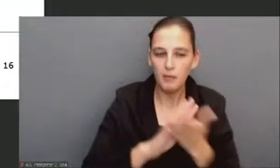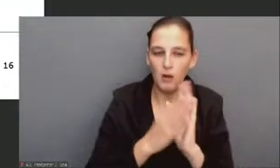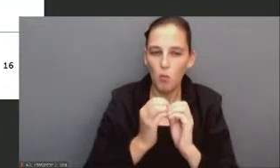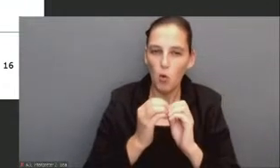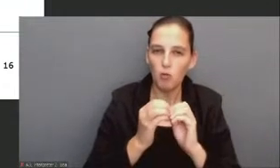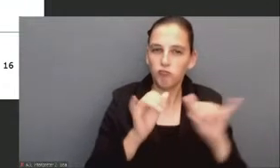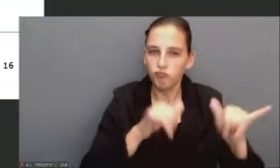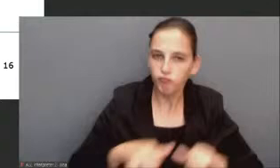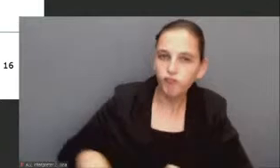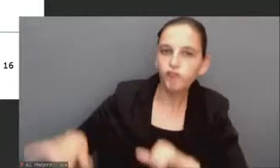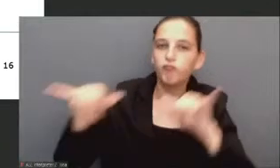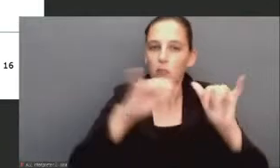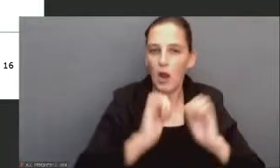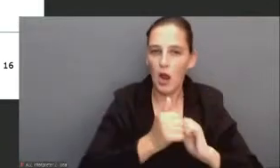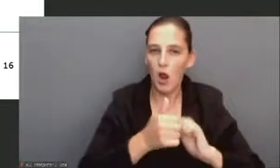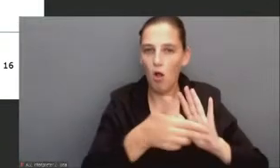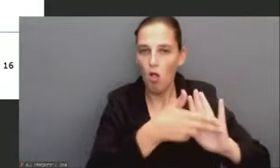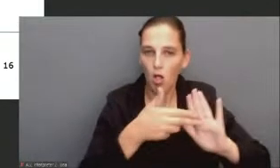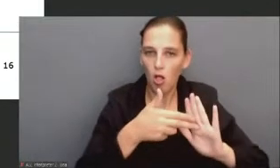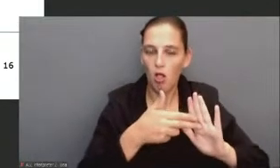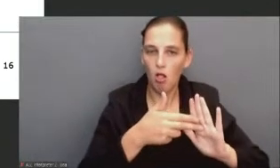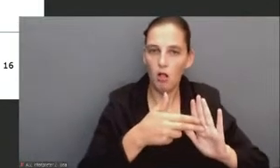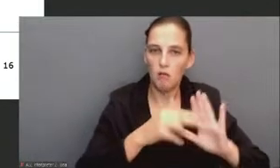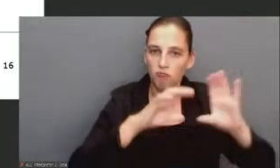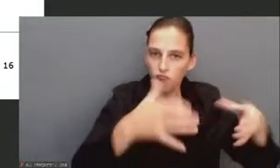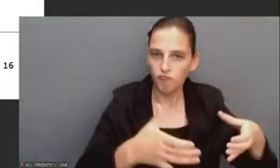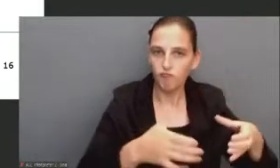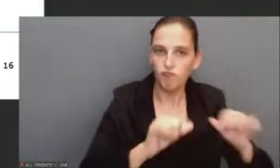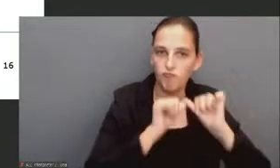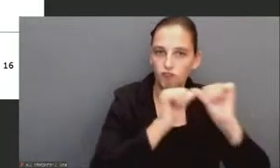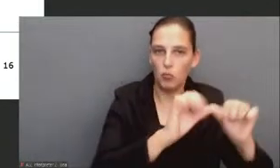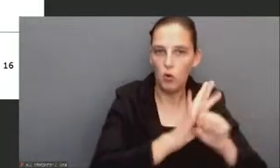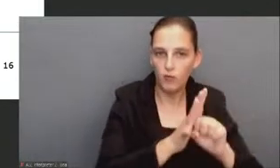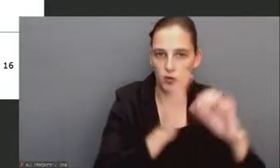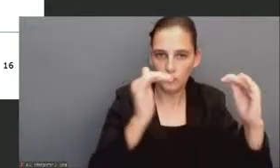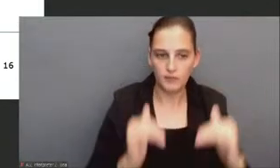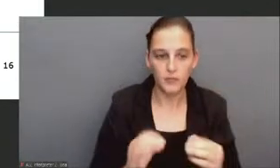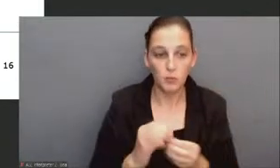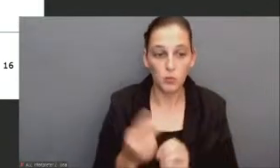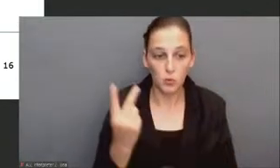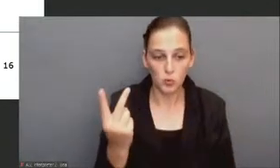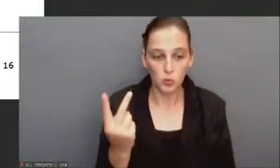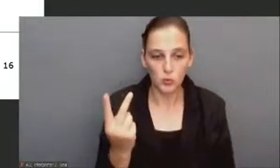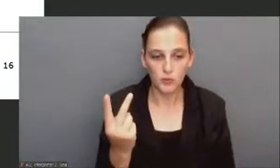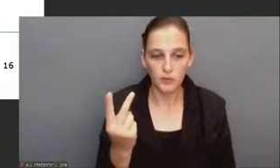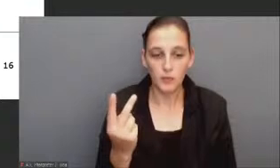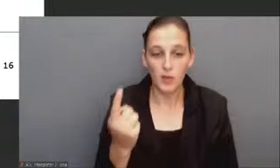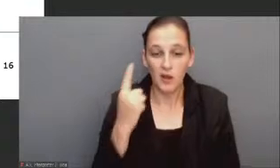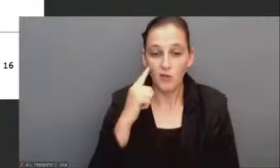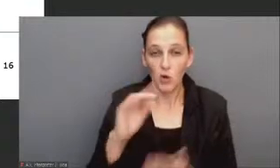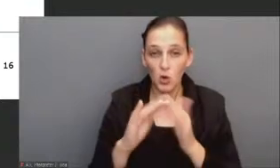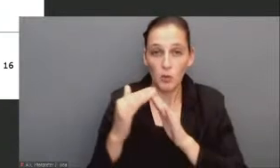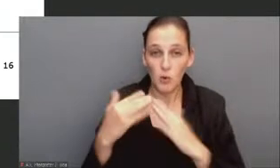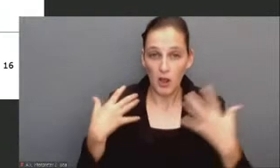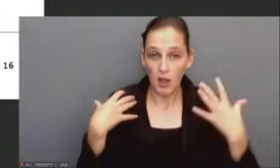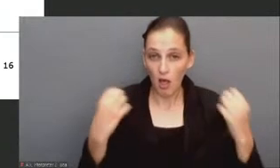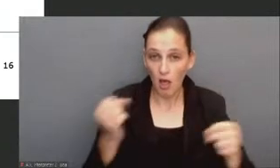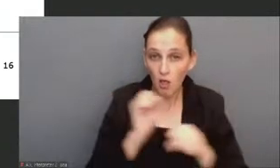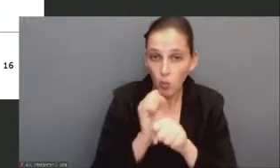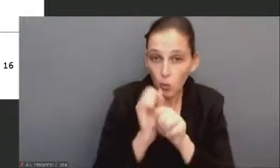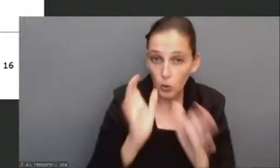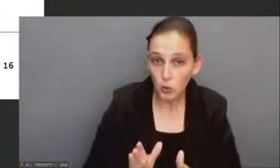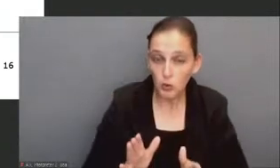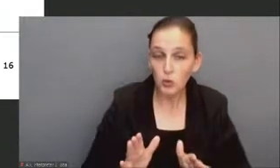classification. Number two is that revolving around community health workers. They've been increasingly valuable